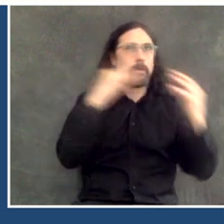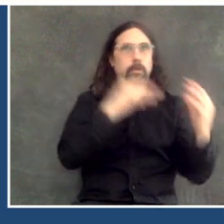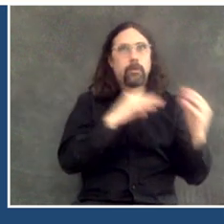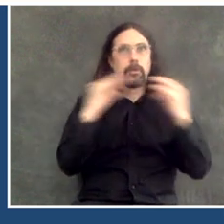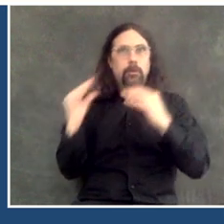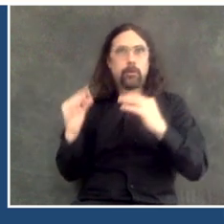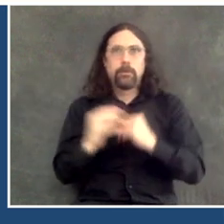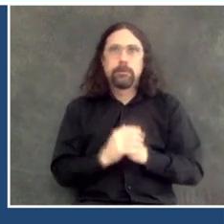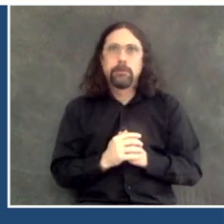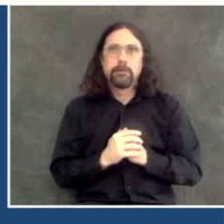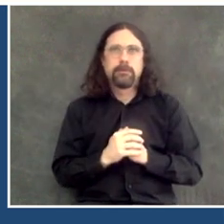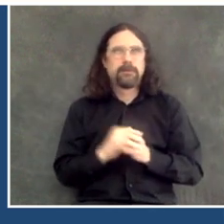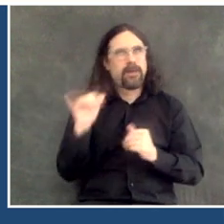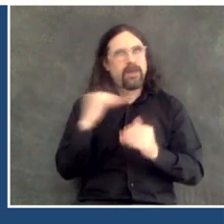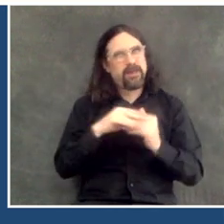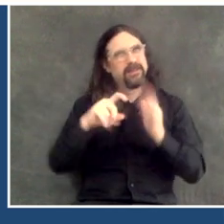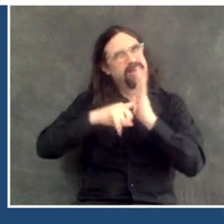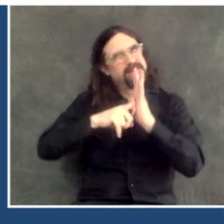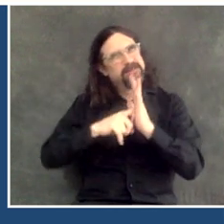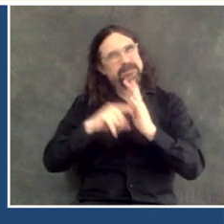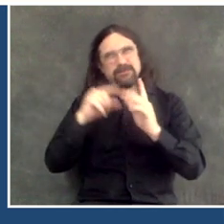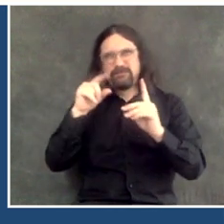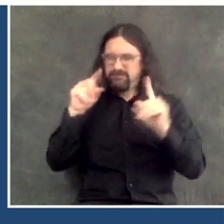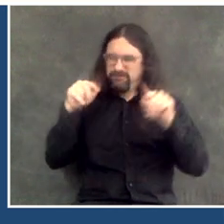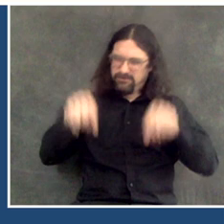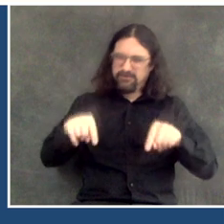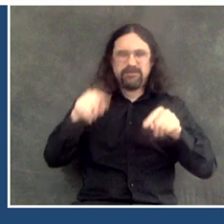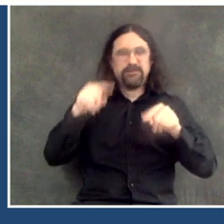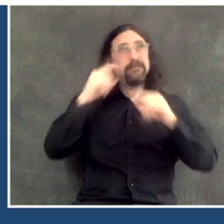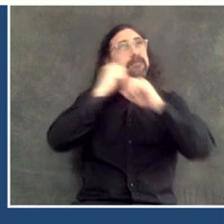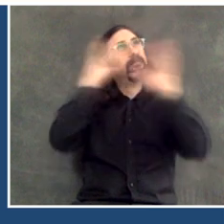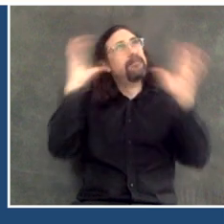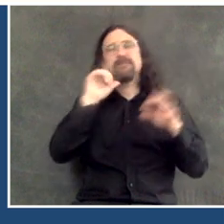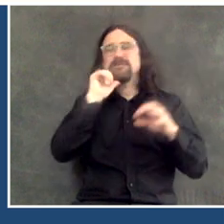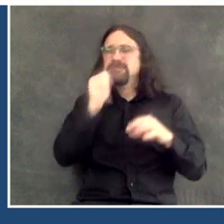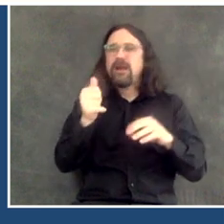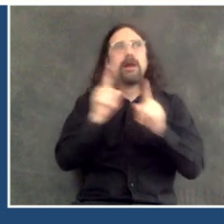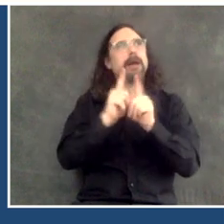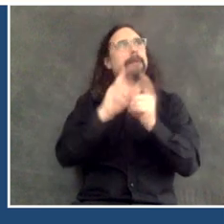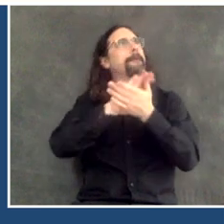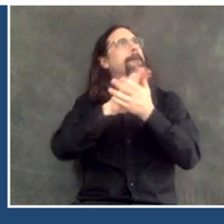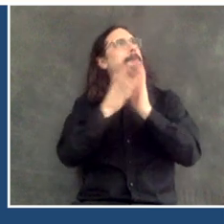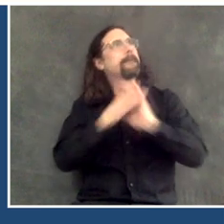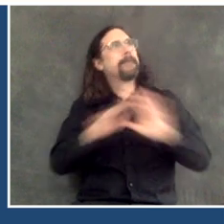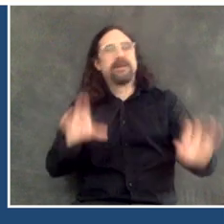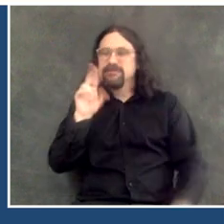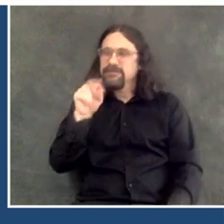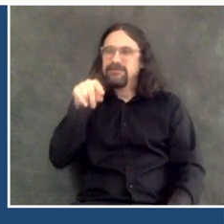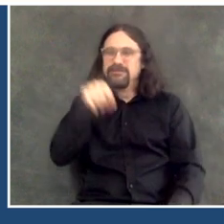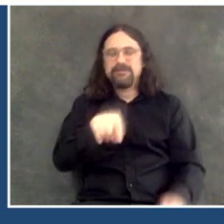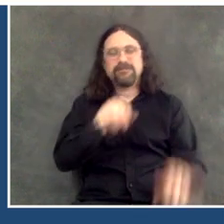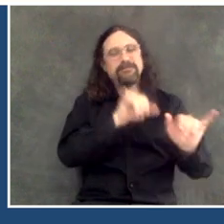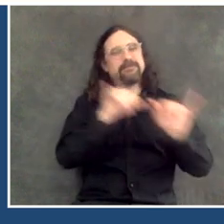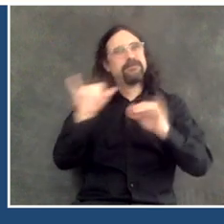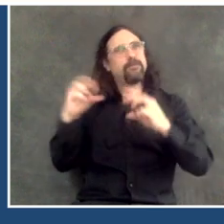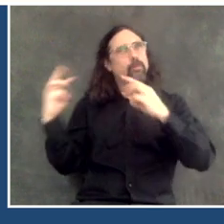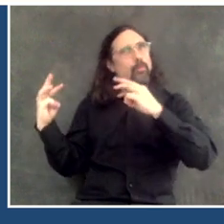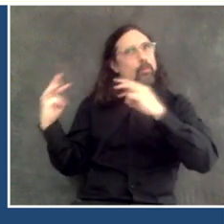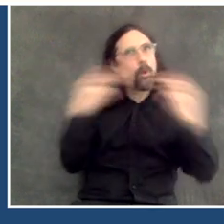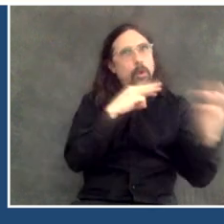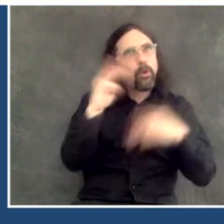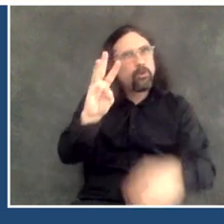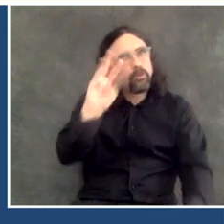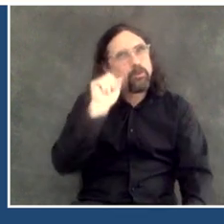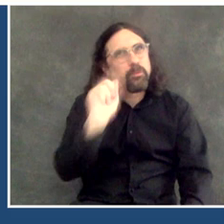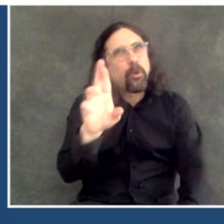that hasn't been declared and needs to be declared by our national government, because if you go to one of these hospitals, what our